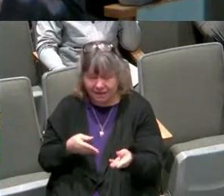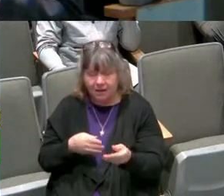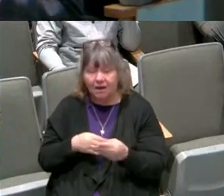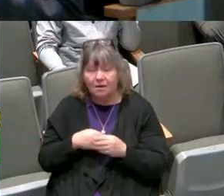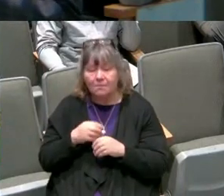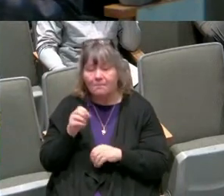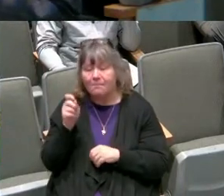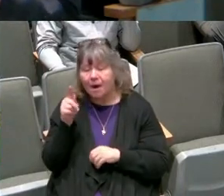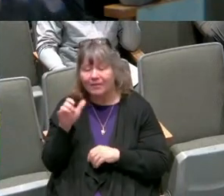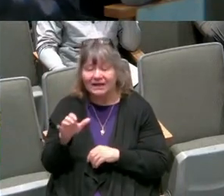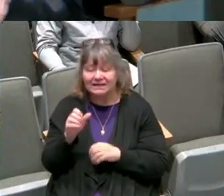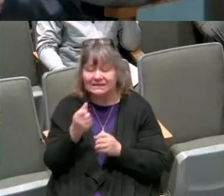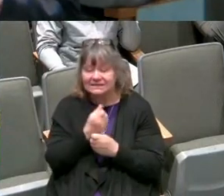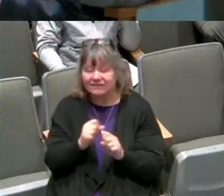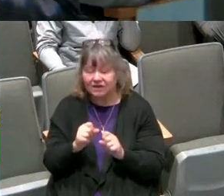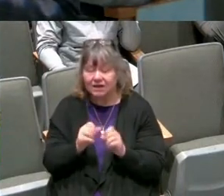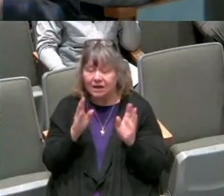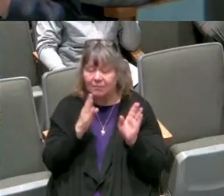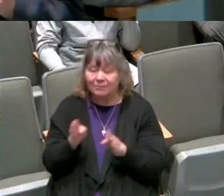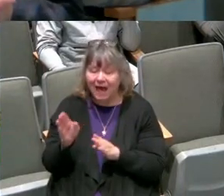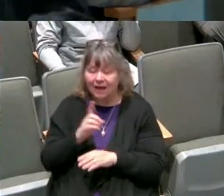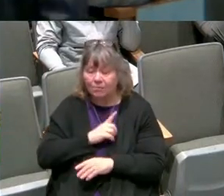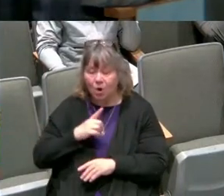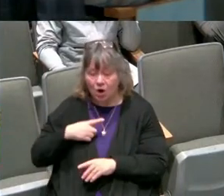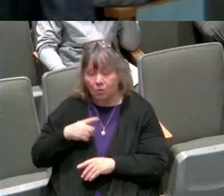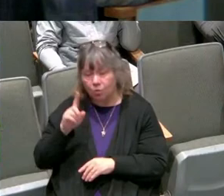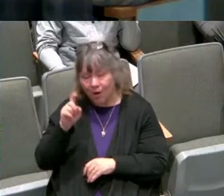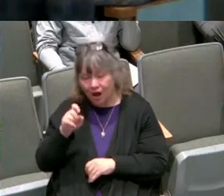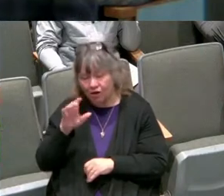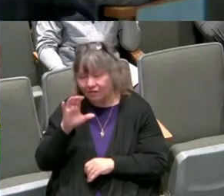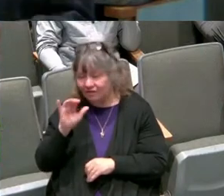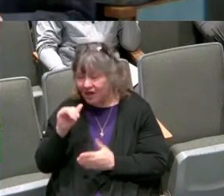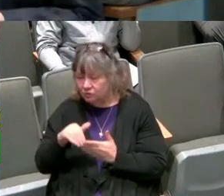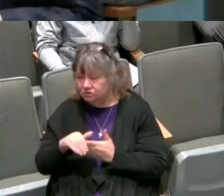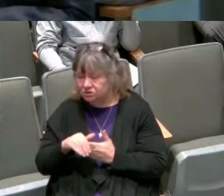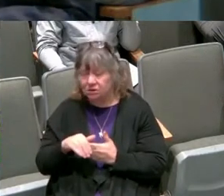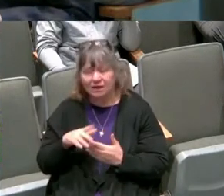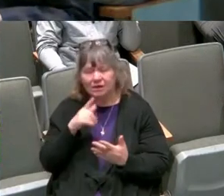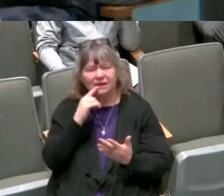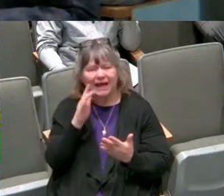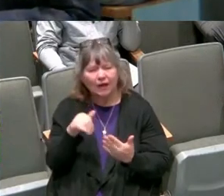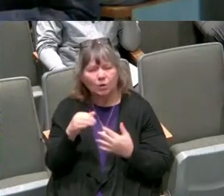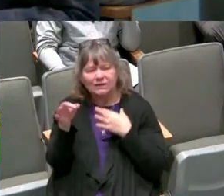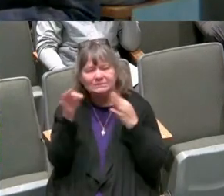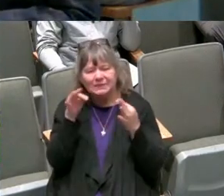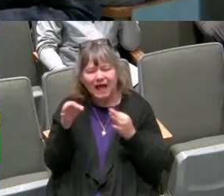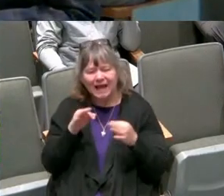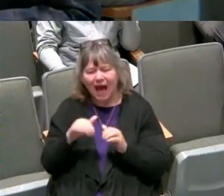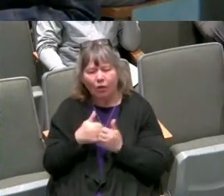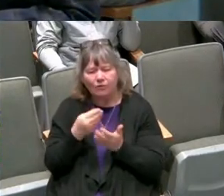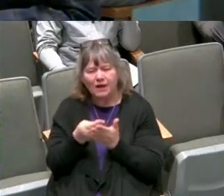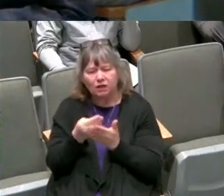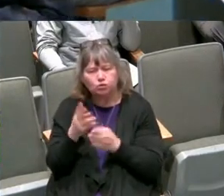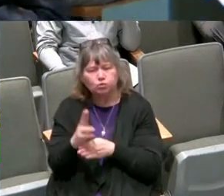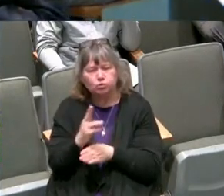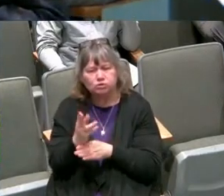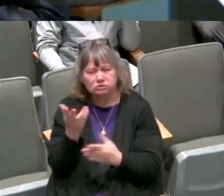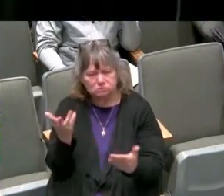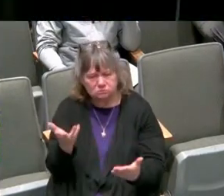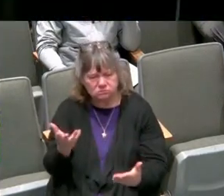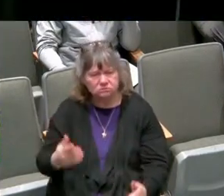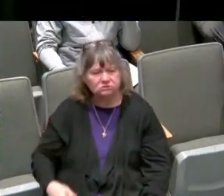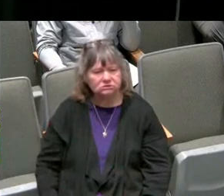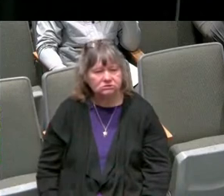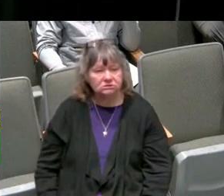Safety five thousand planning board a hundred thousand so I'd like some you know explanation as to how the money is used